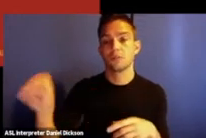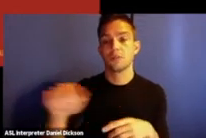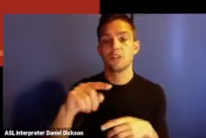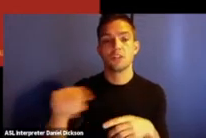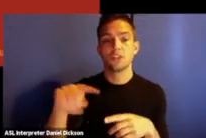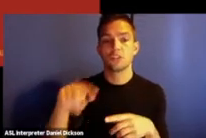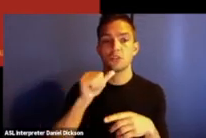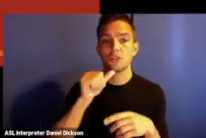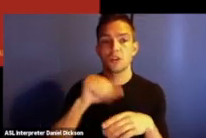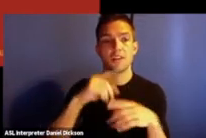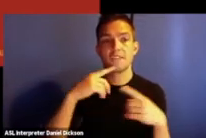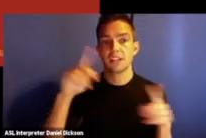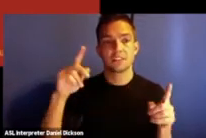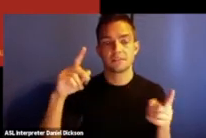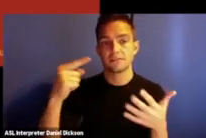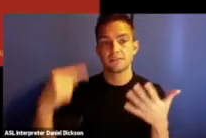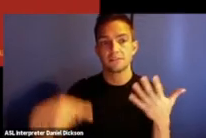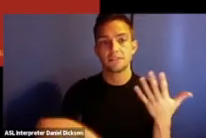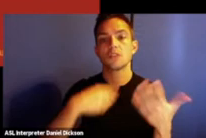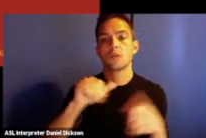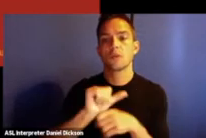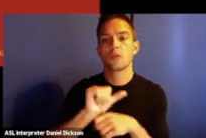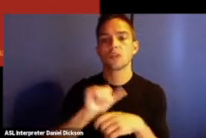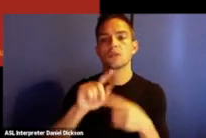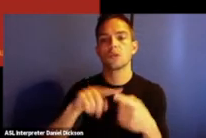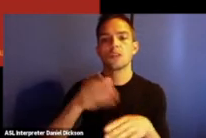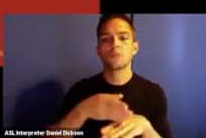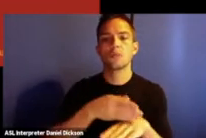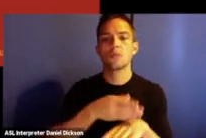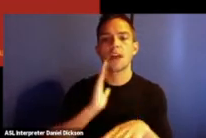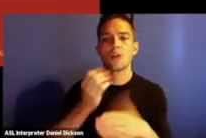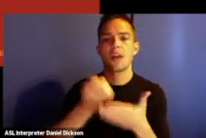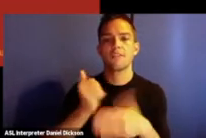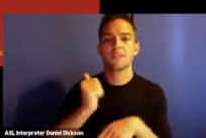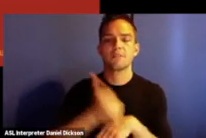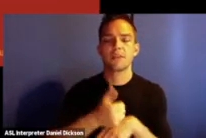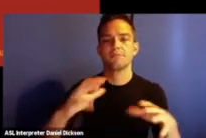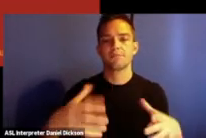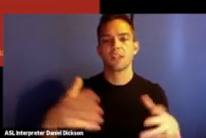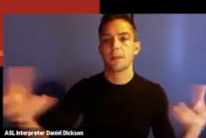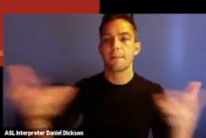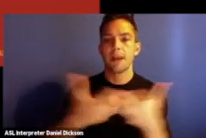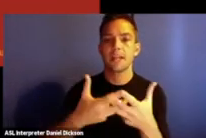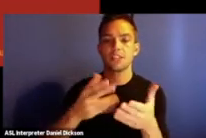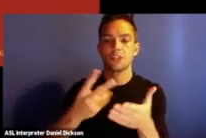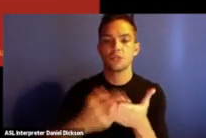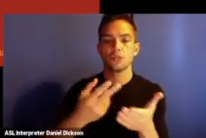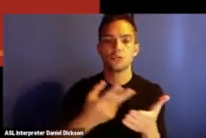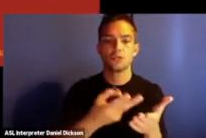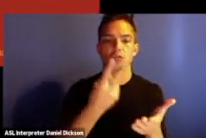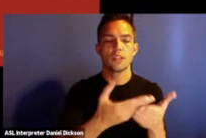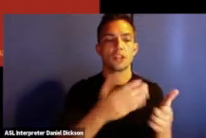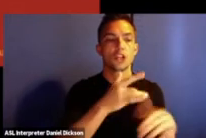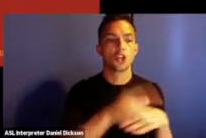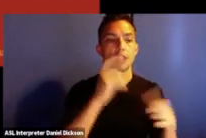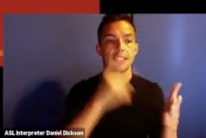effective. So as we work towards improving our evidence base, we need to combine these two things together for early detection as